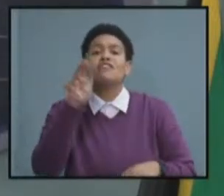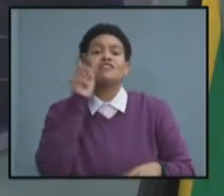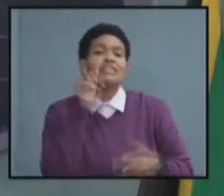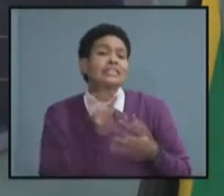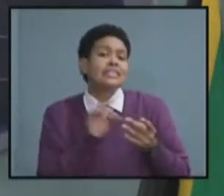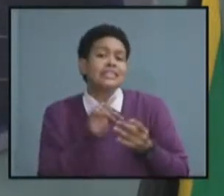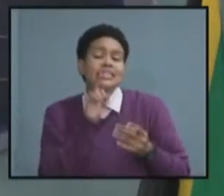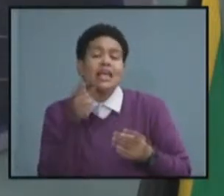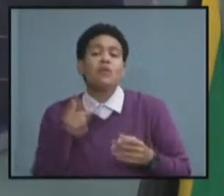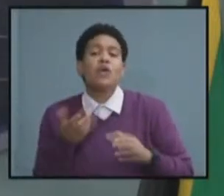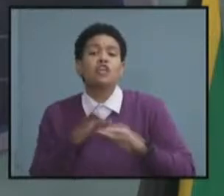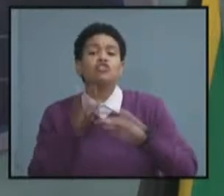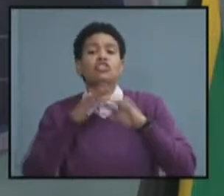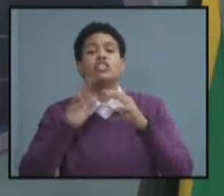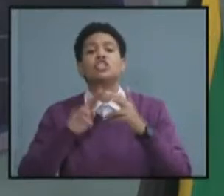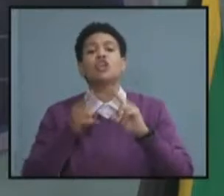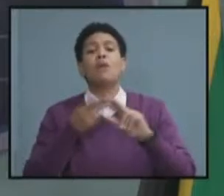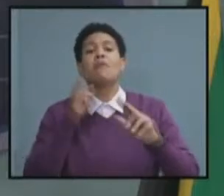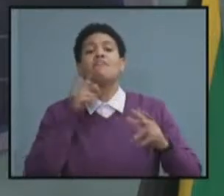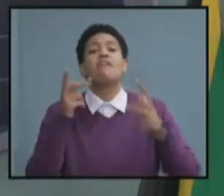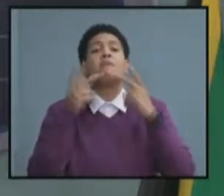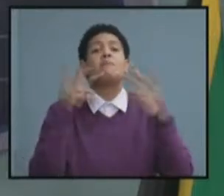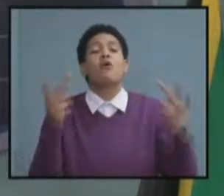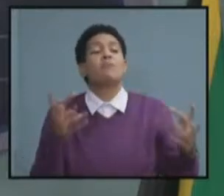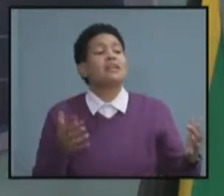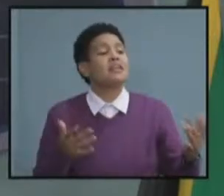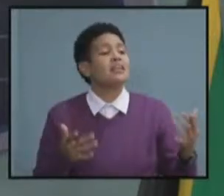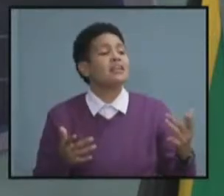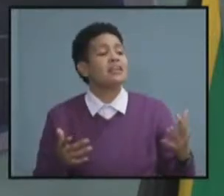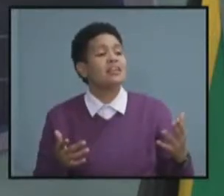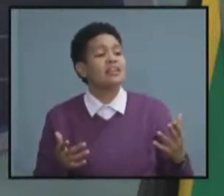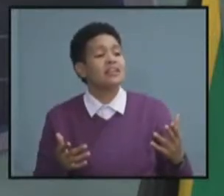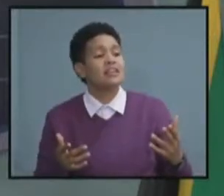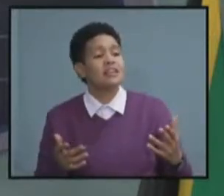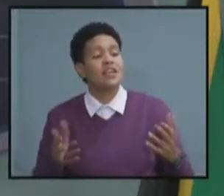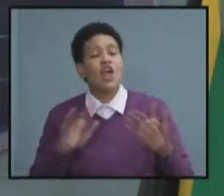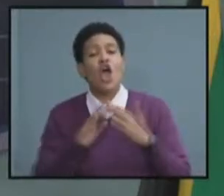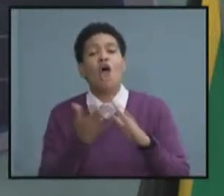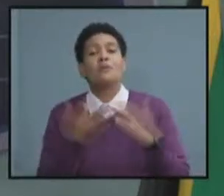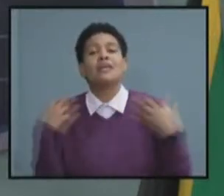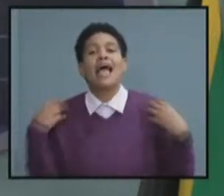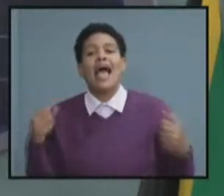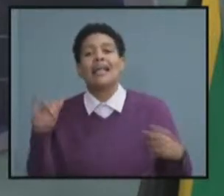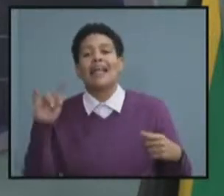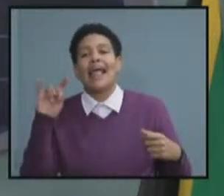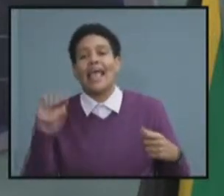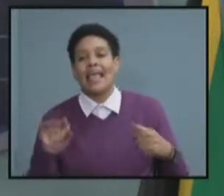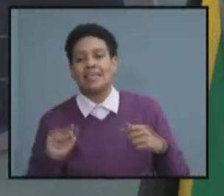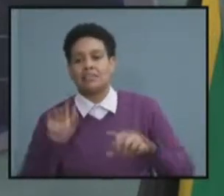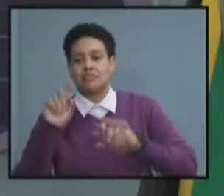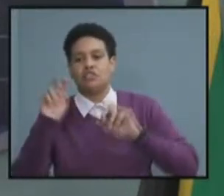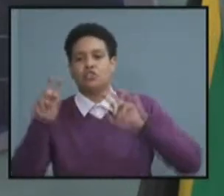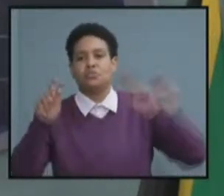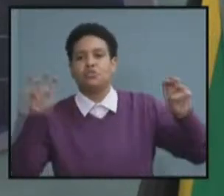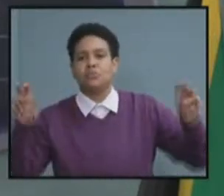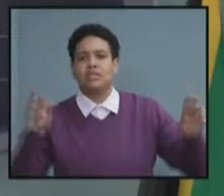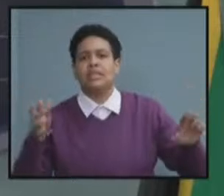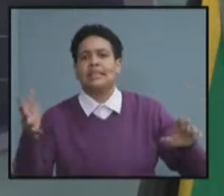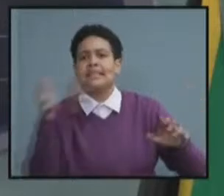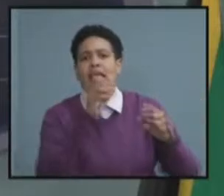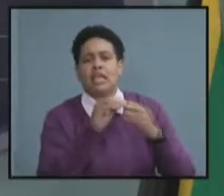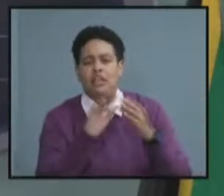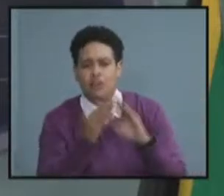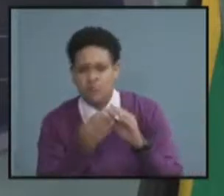be increasing the number of public, what's the term you call them, the community health aides, that will be there in